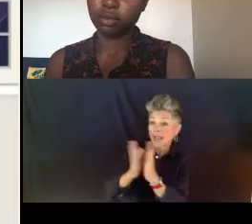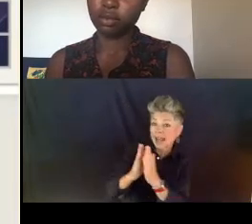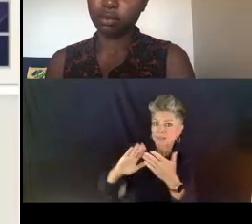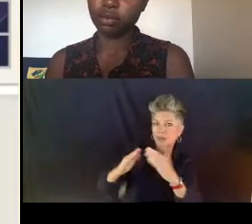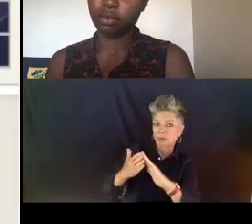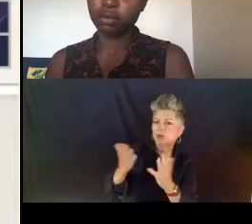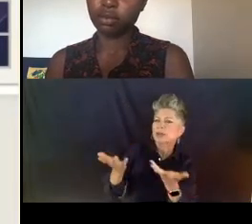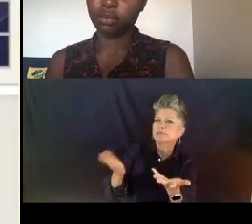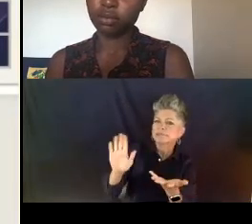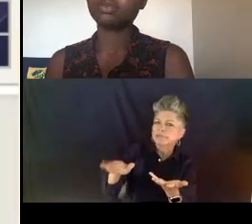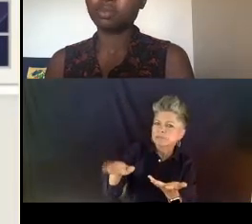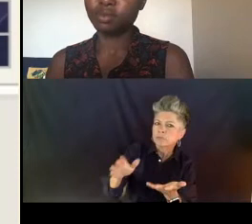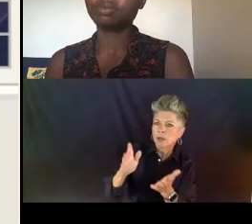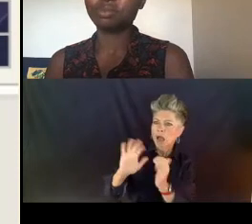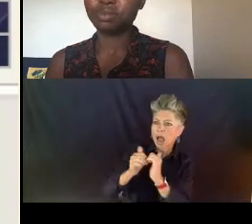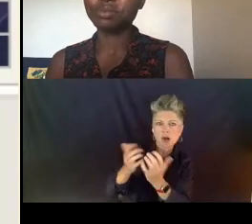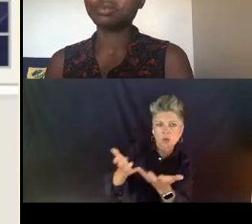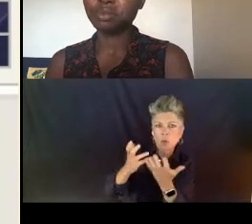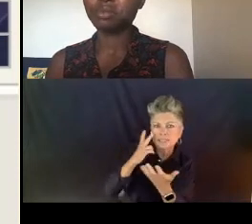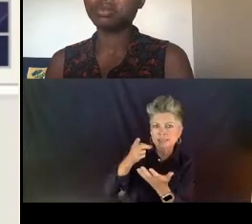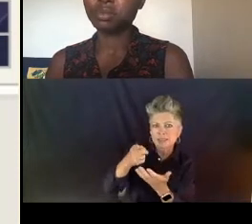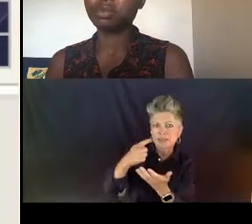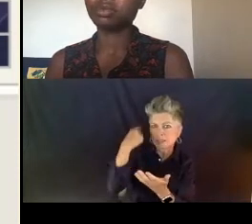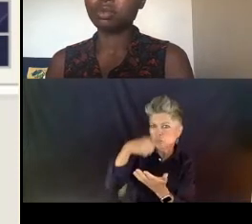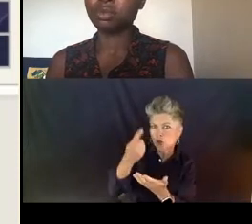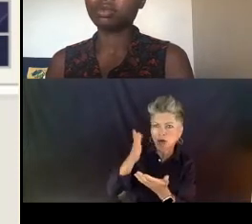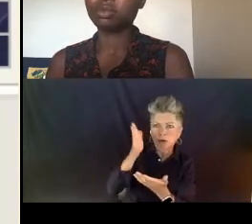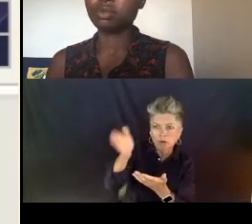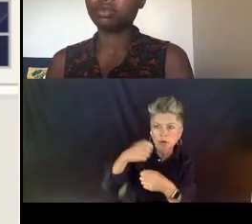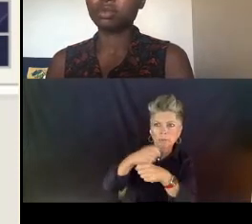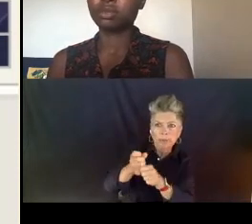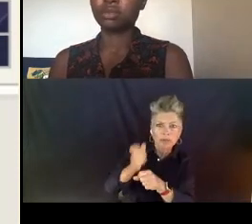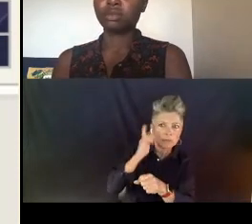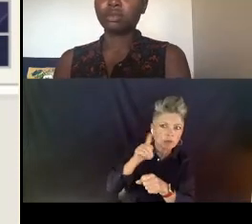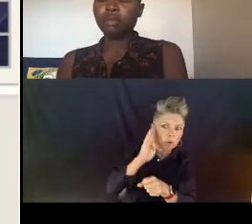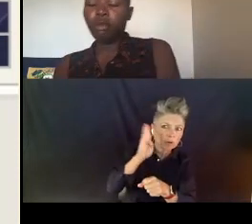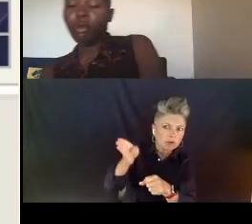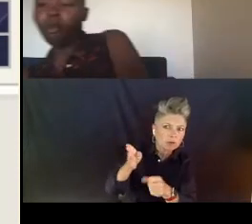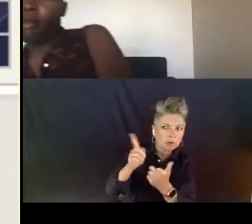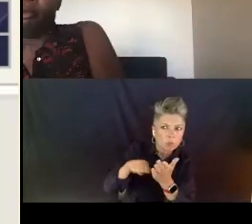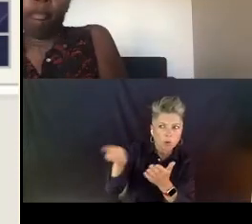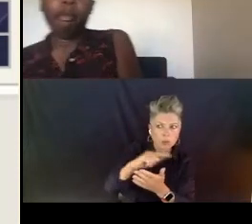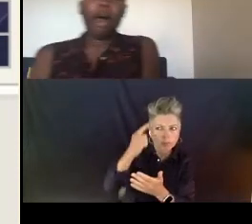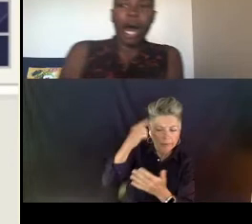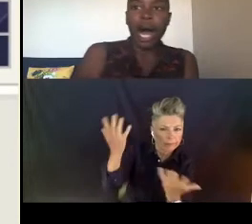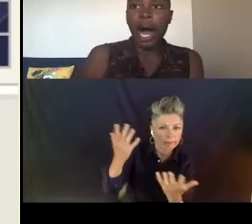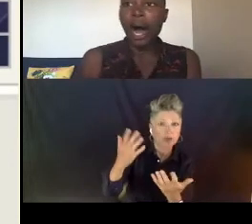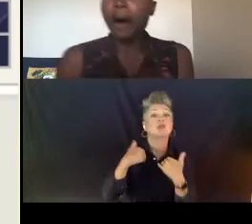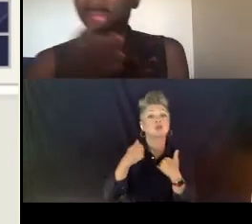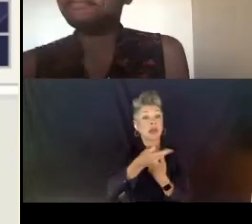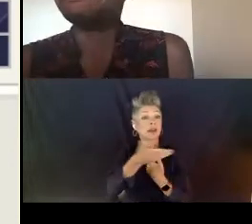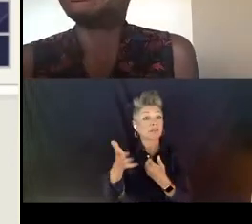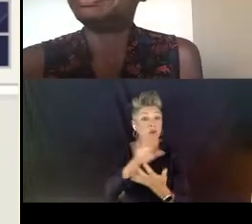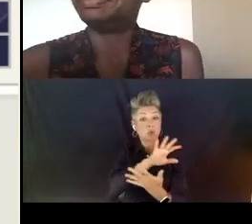these streets reconstructed? And so we had a few options that the architectural